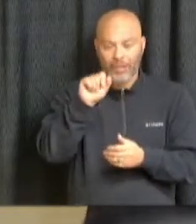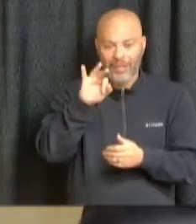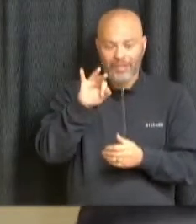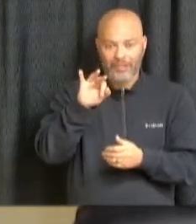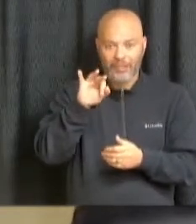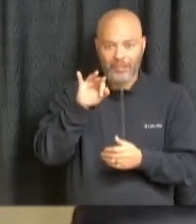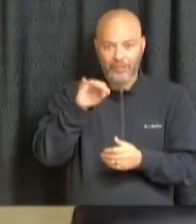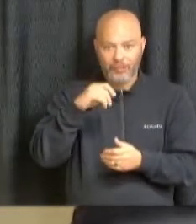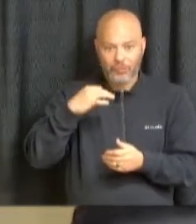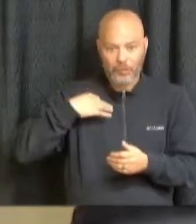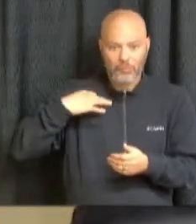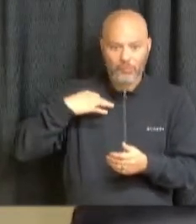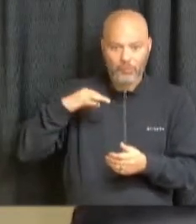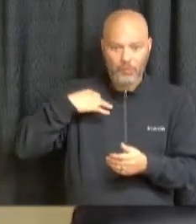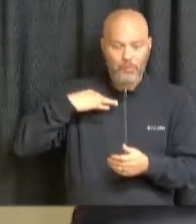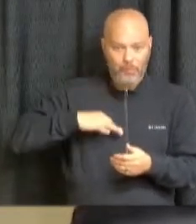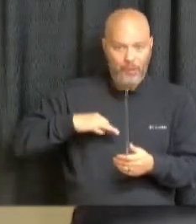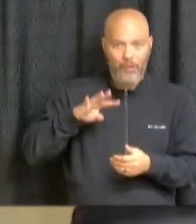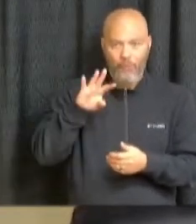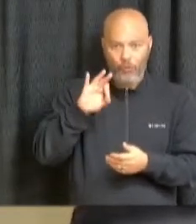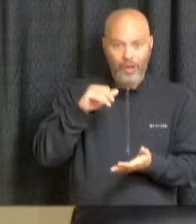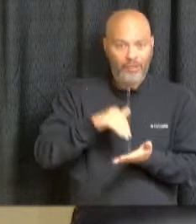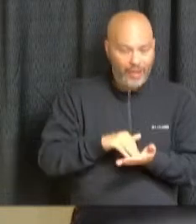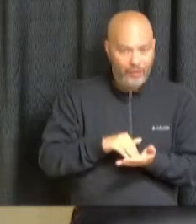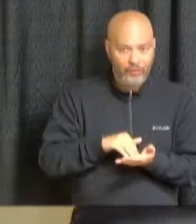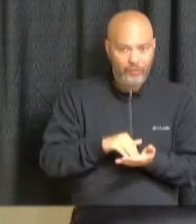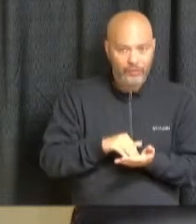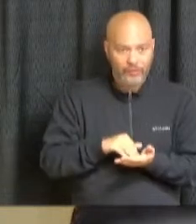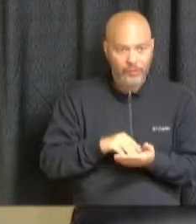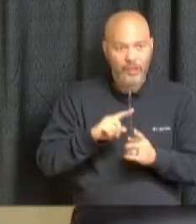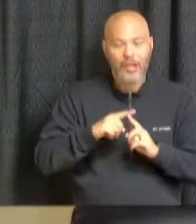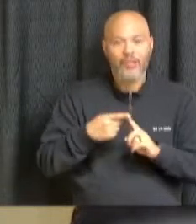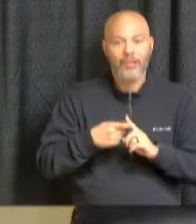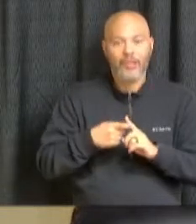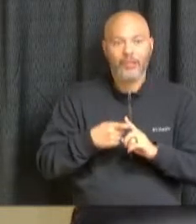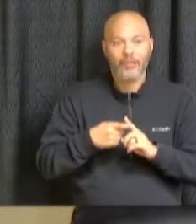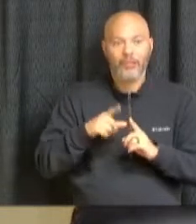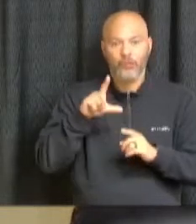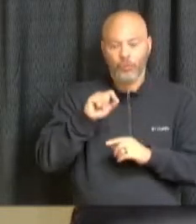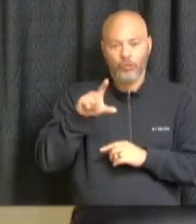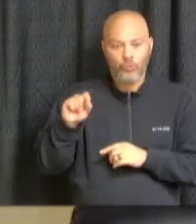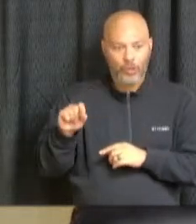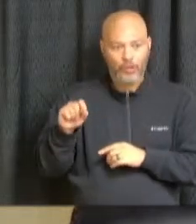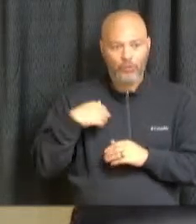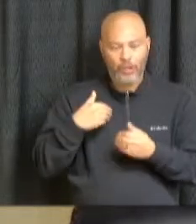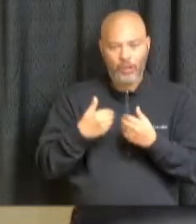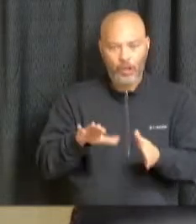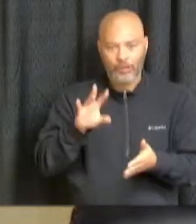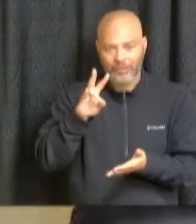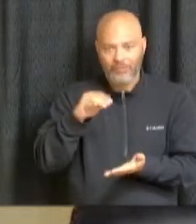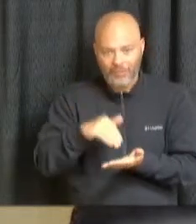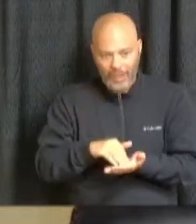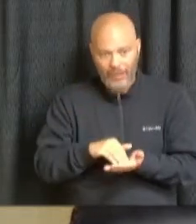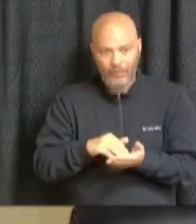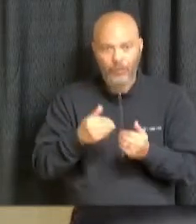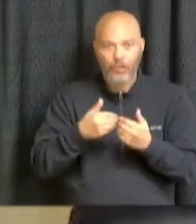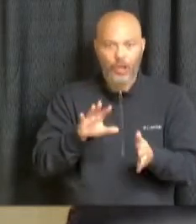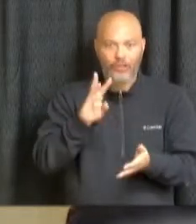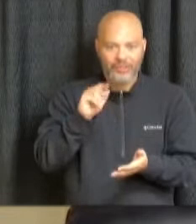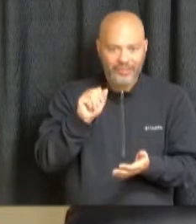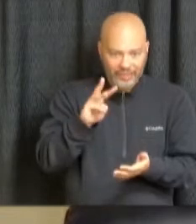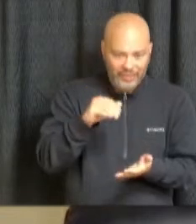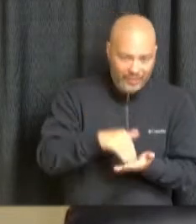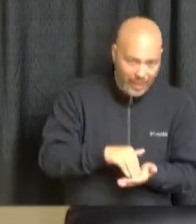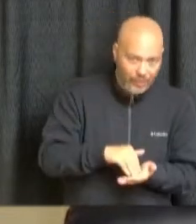2019, we made about $49,000. But then we went ahead in 2020, we lost $7,000, we lost